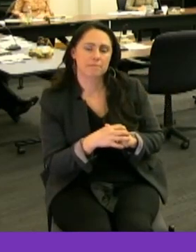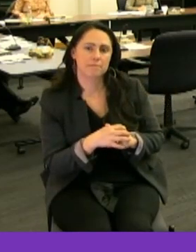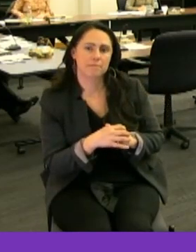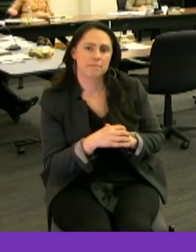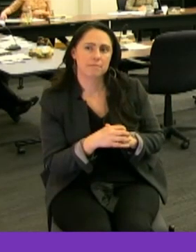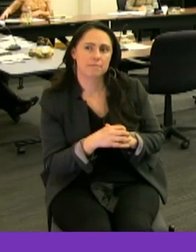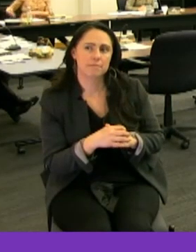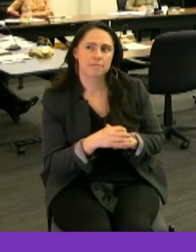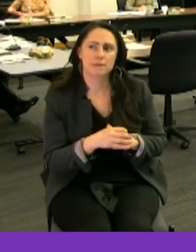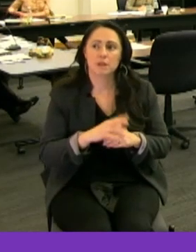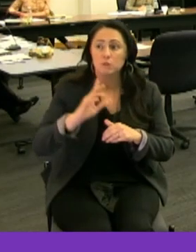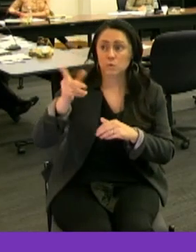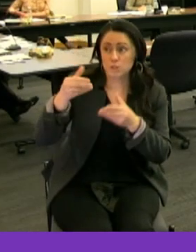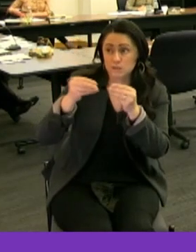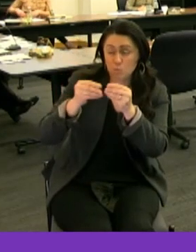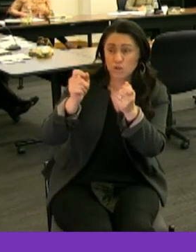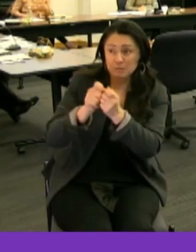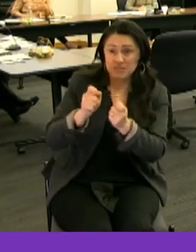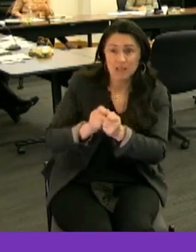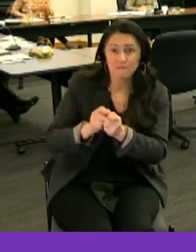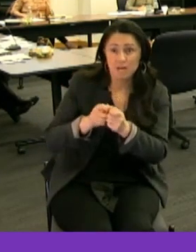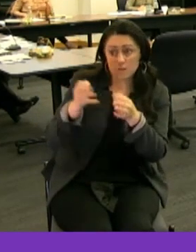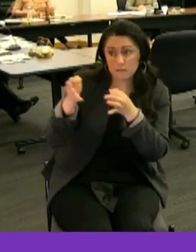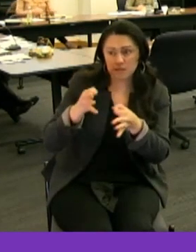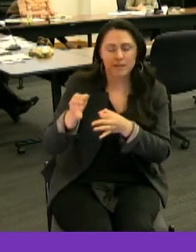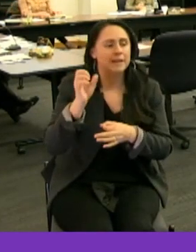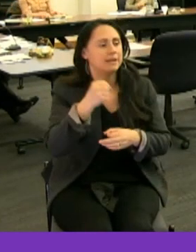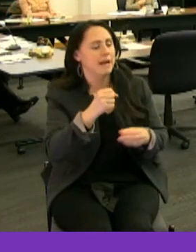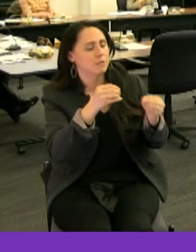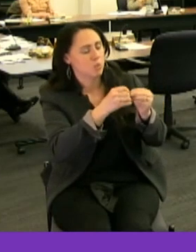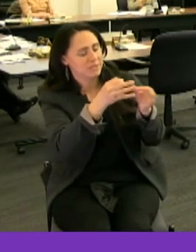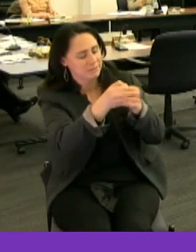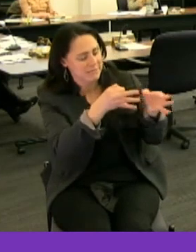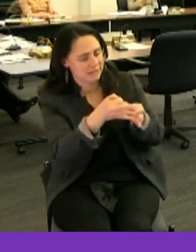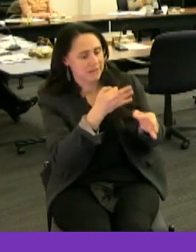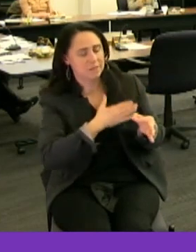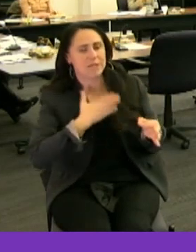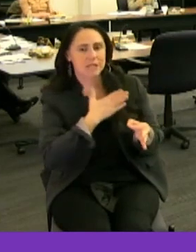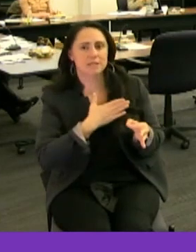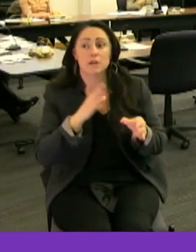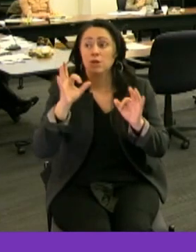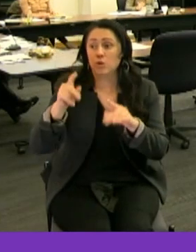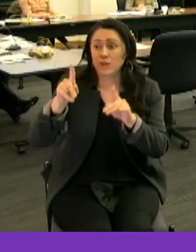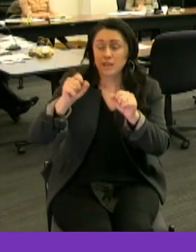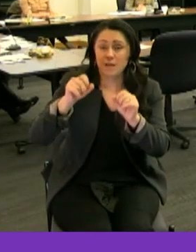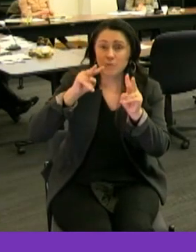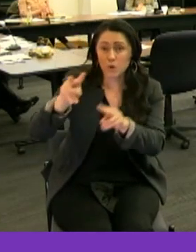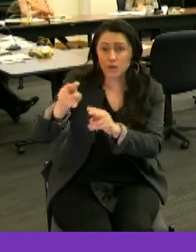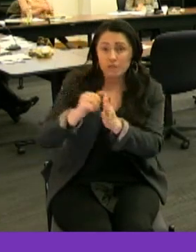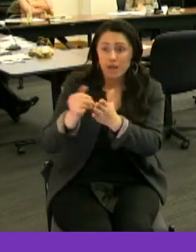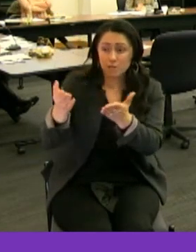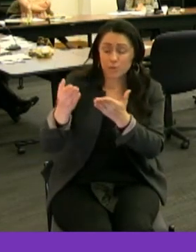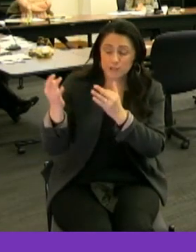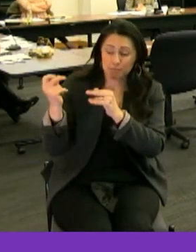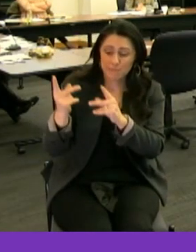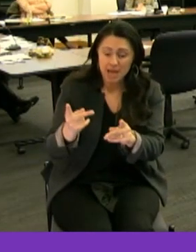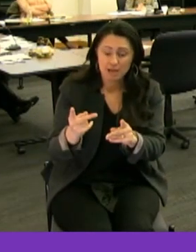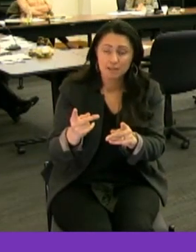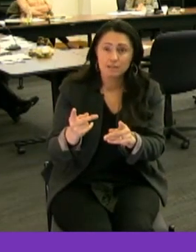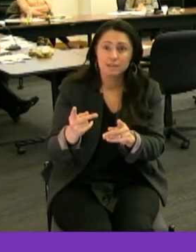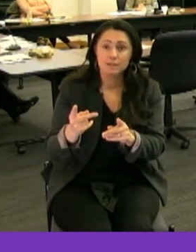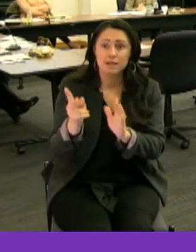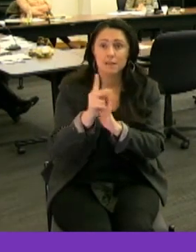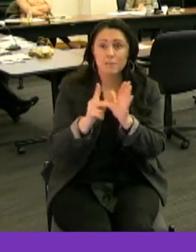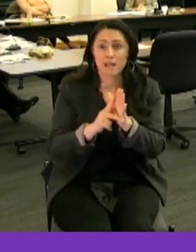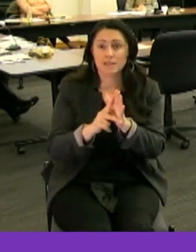So just more specific spelled out. More spelled out. Okay, we can look at that and bring that back. We can bring that up to the